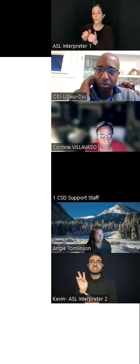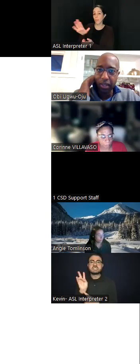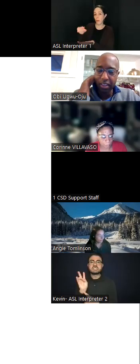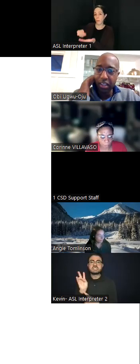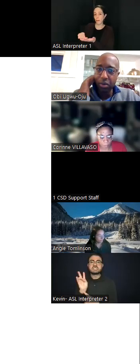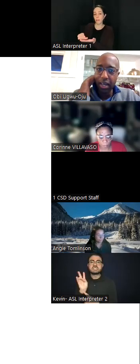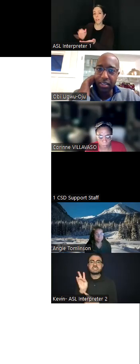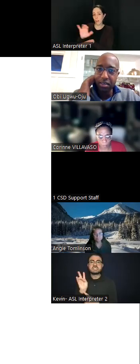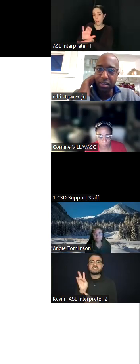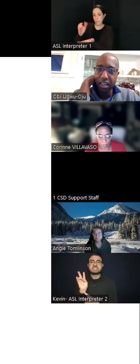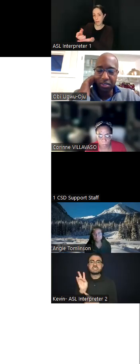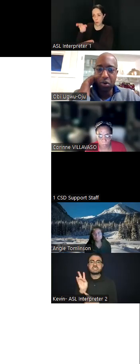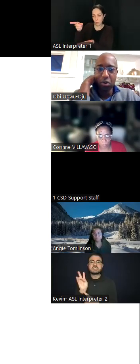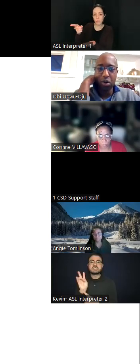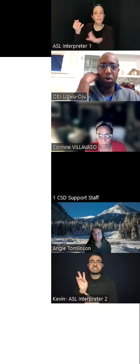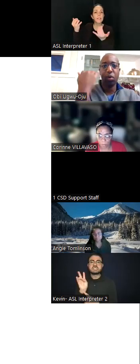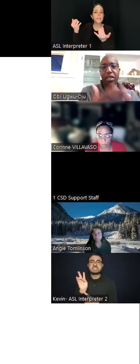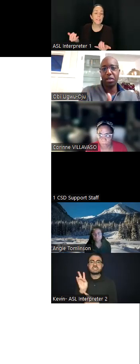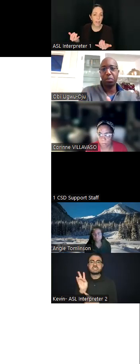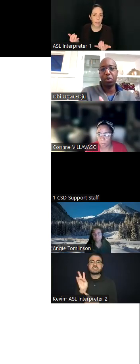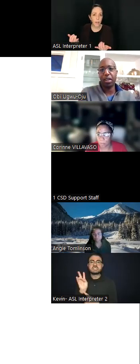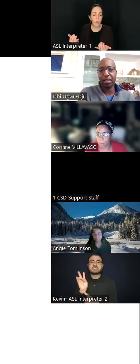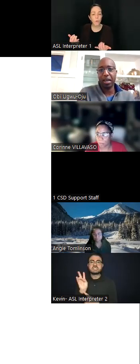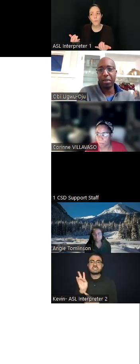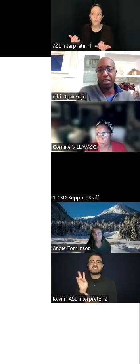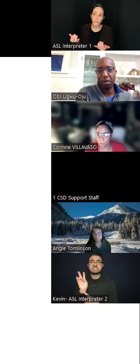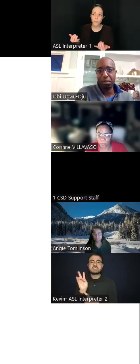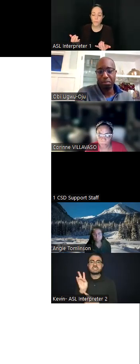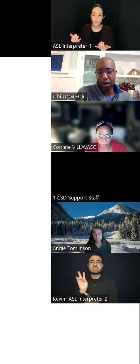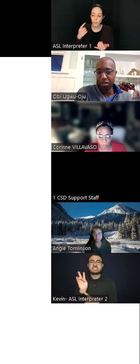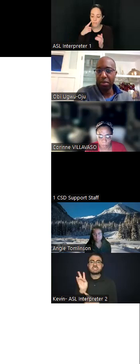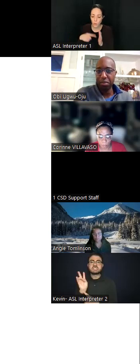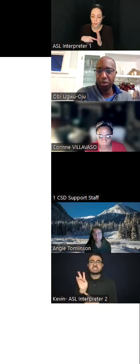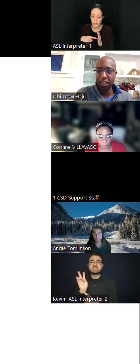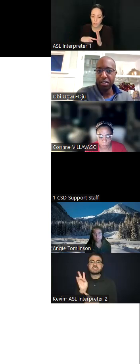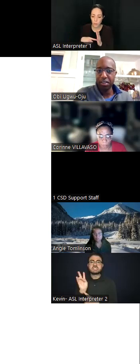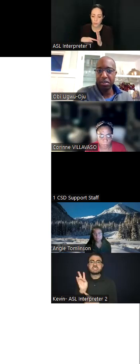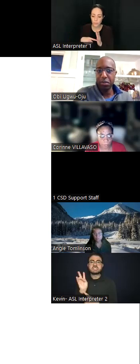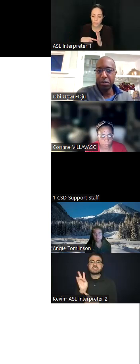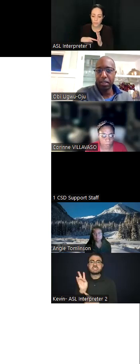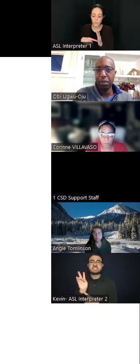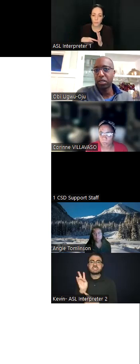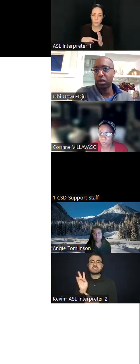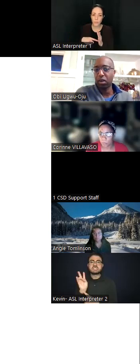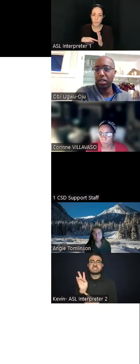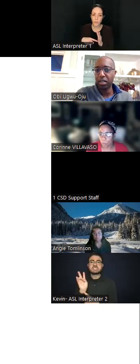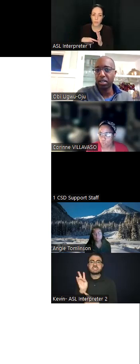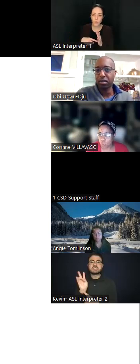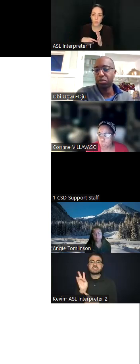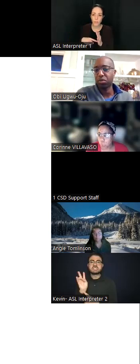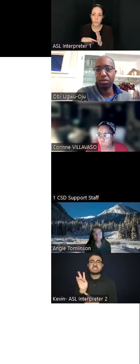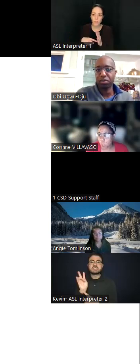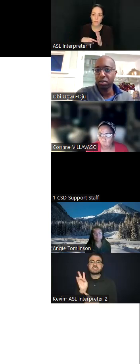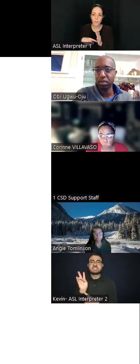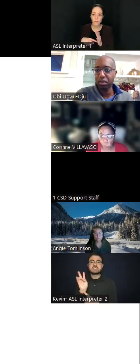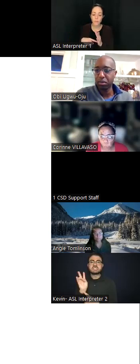now, like, legally wise, if they're a waged employee, like, does that make them a part-time employee? Because I imagine they're going to run into